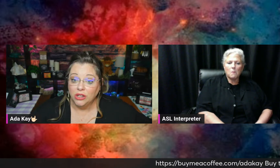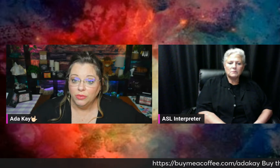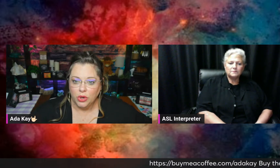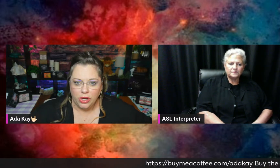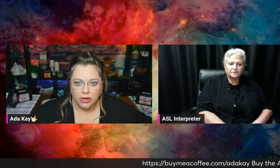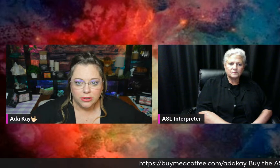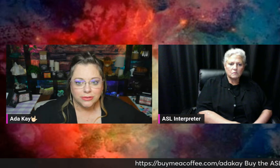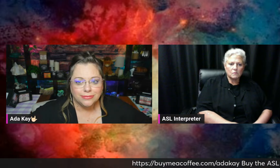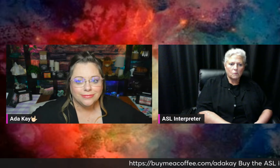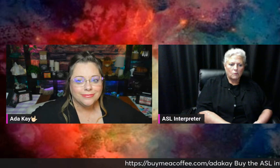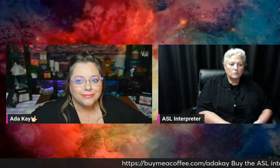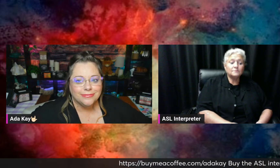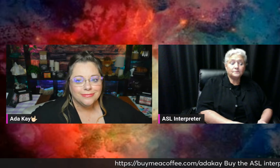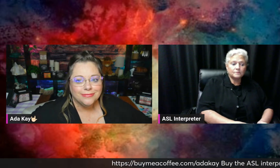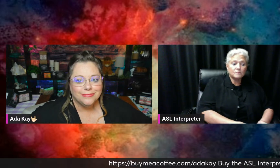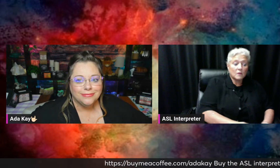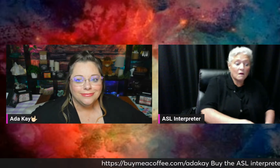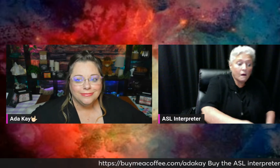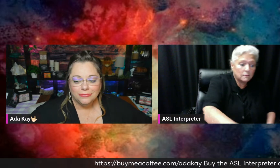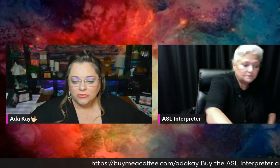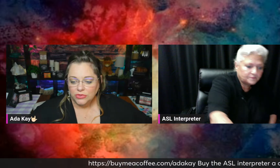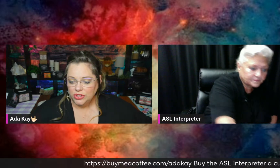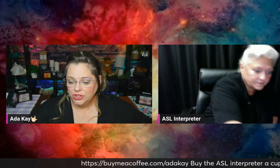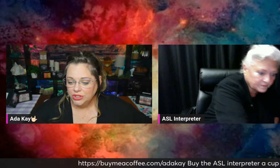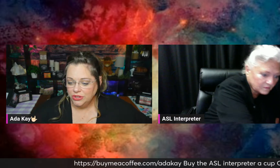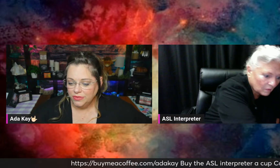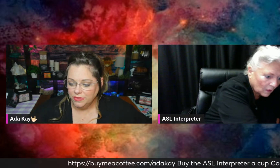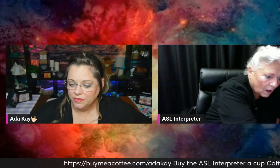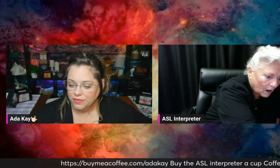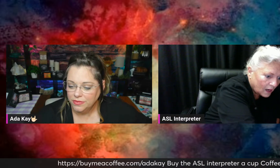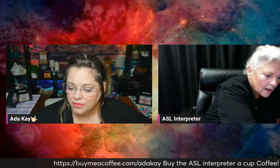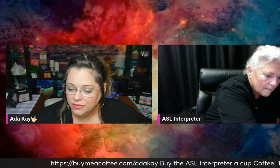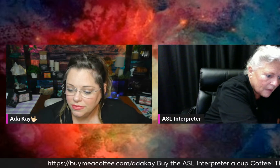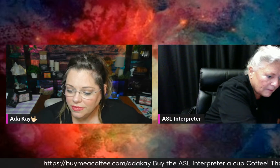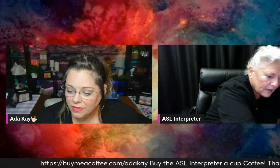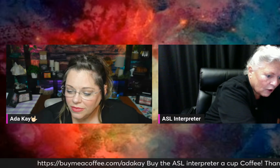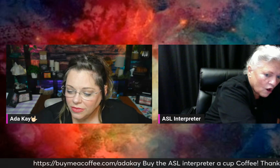can tell them go here. Mm-hmm. Yeah.